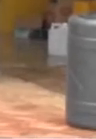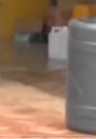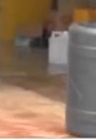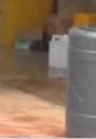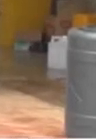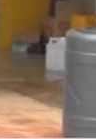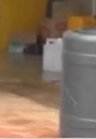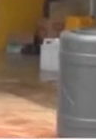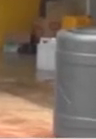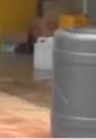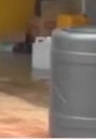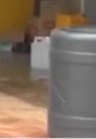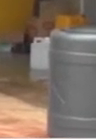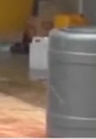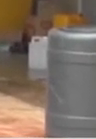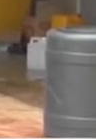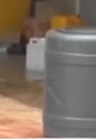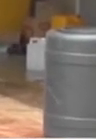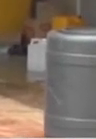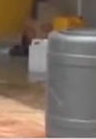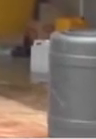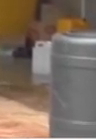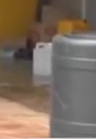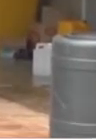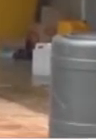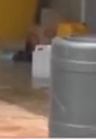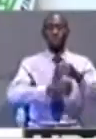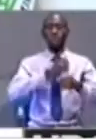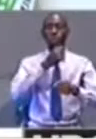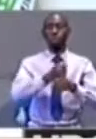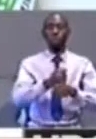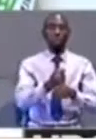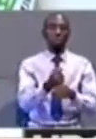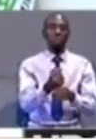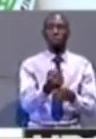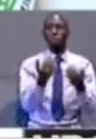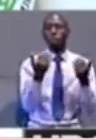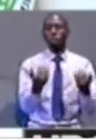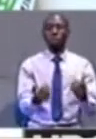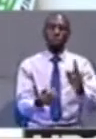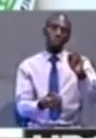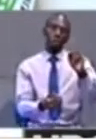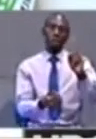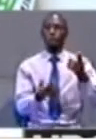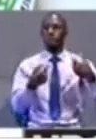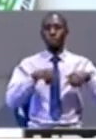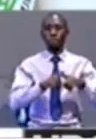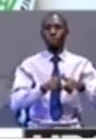effective in the fight against COVID-19 since Uganda registered her first case. We have succeeded.